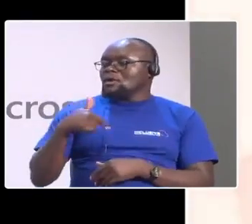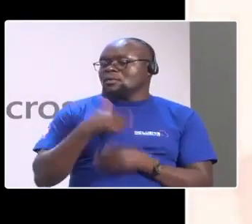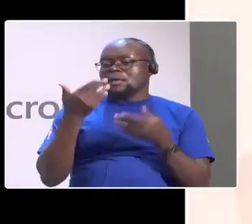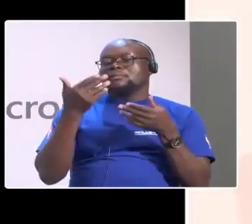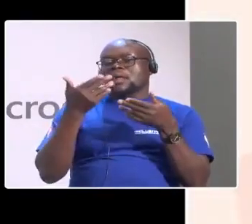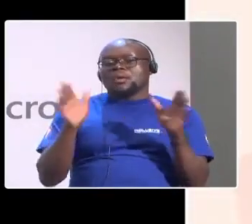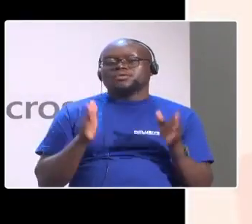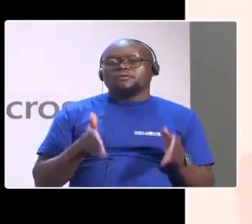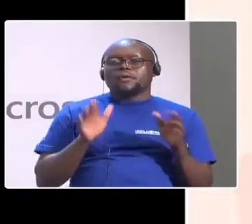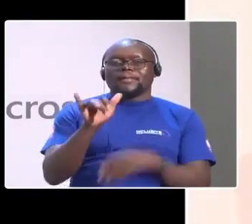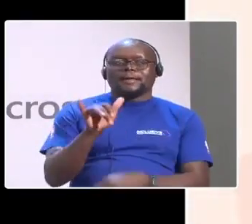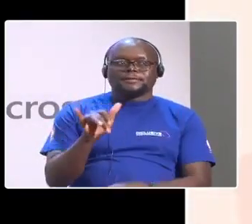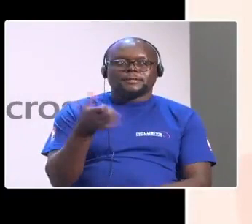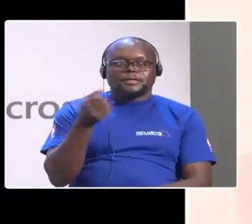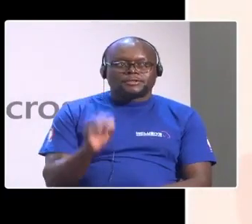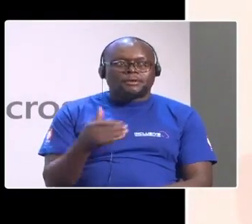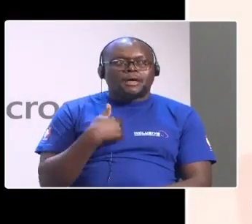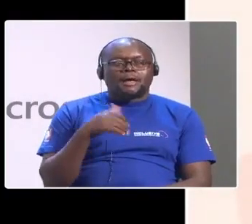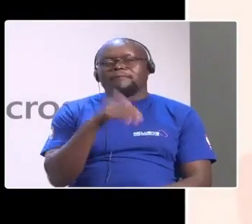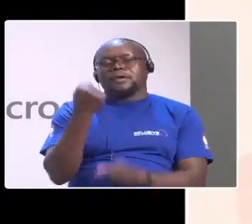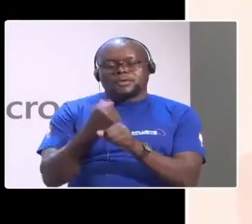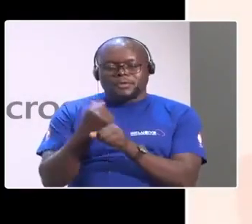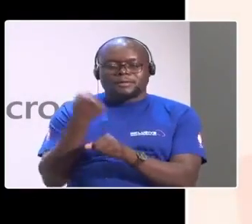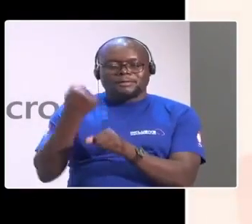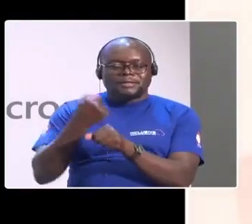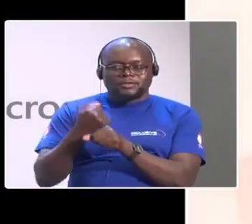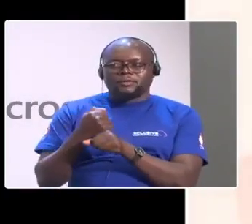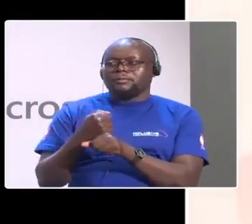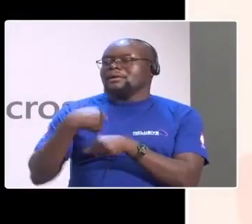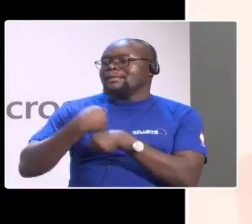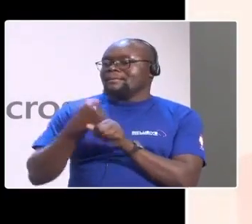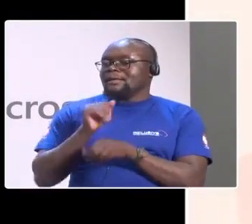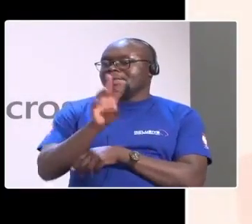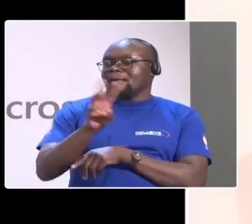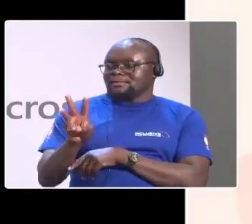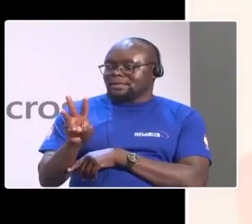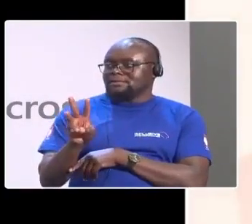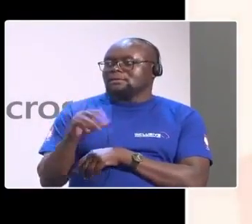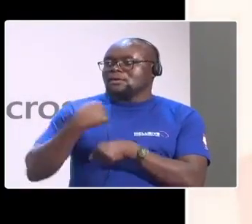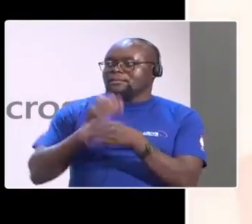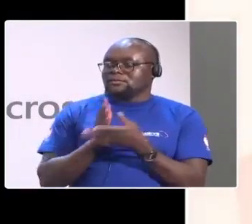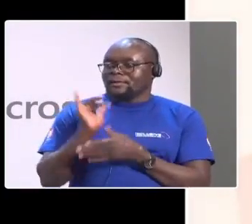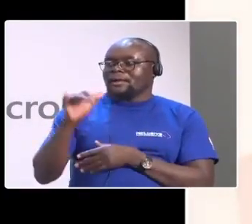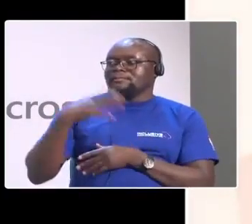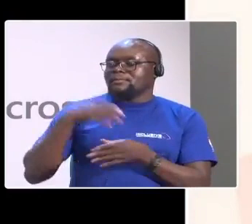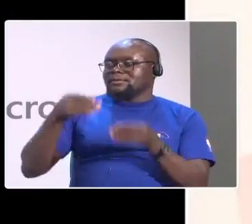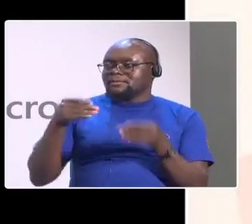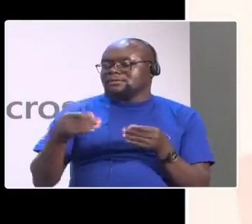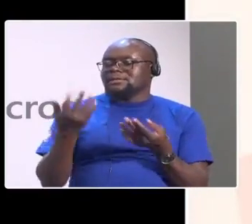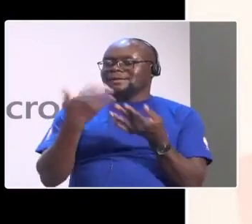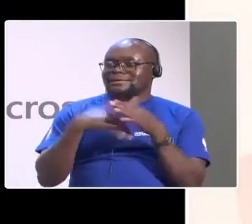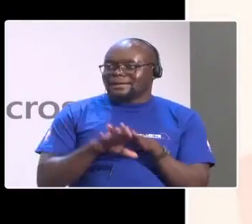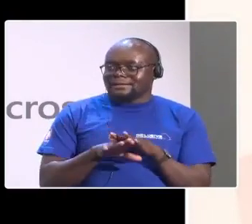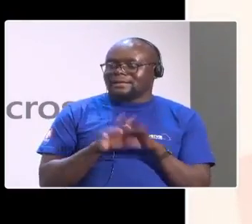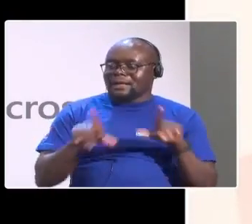that, and they're out there doing their jobs. They're coding a website. We've got to make sure that people with disabilities are integrated in the